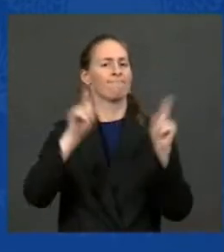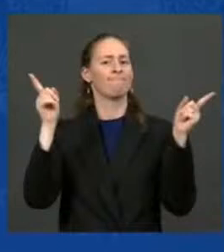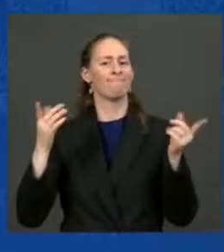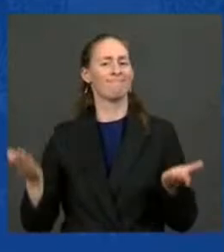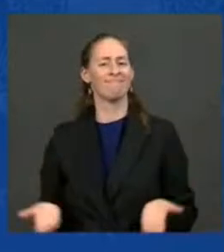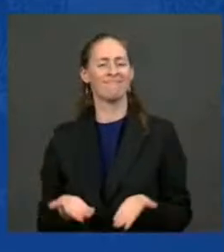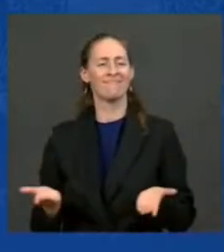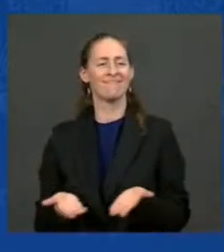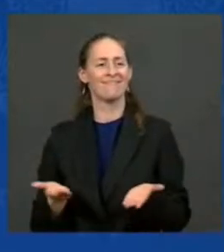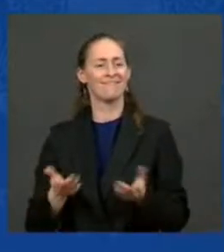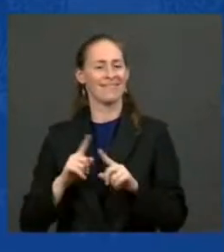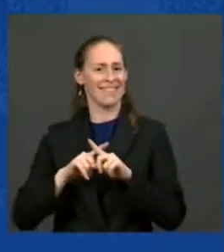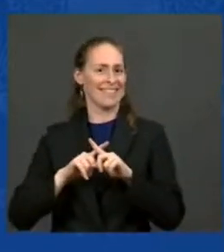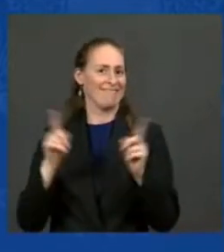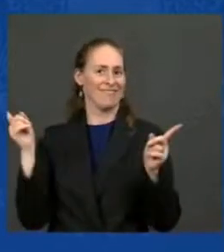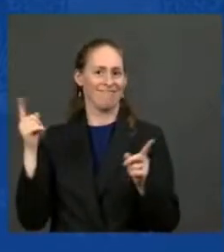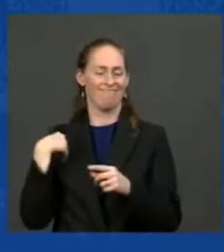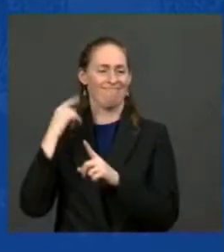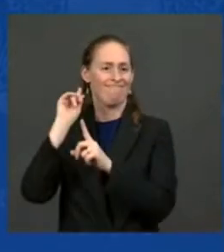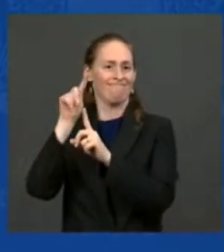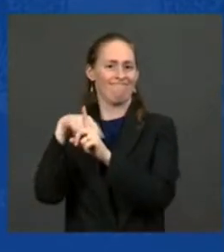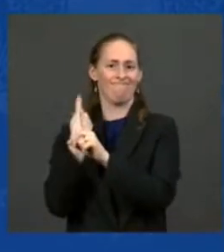We're unique in all the world.